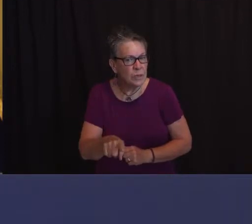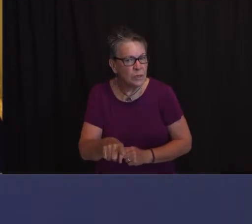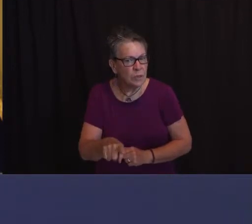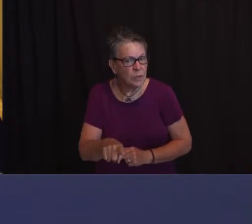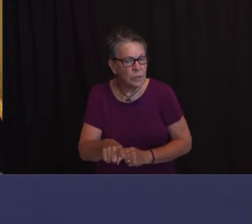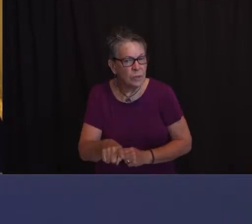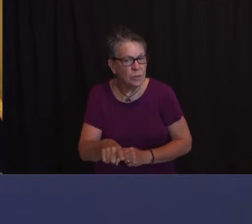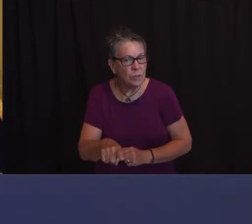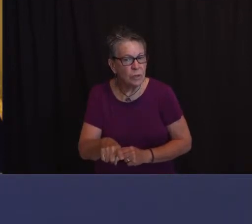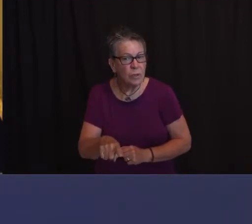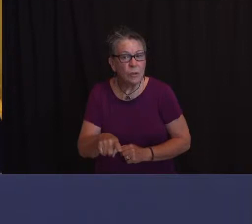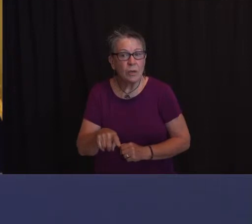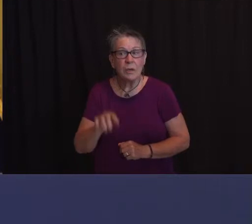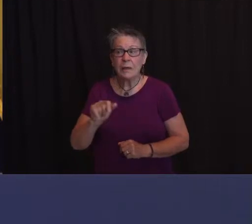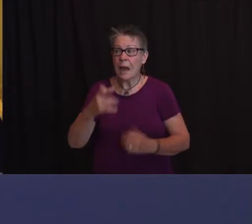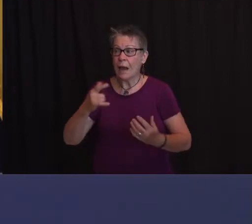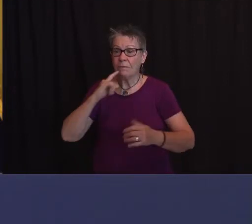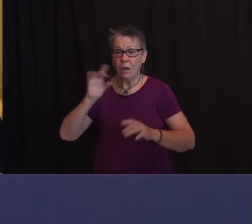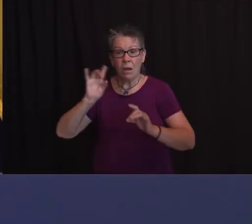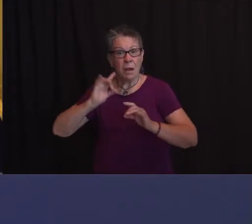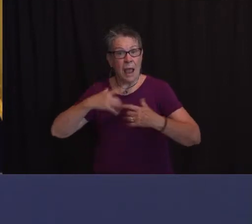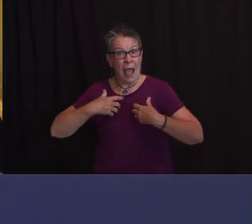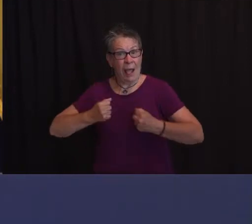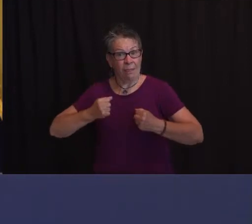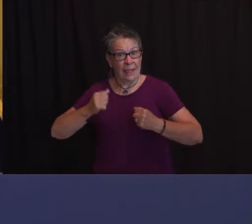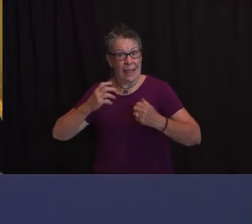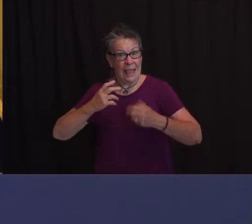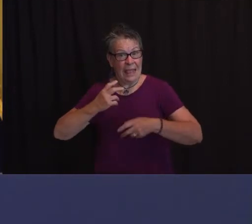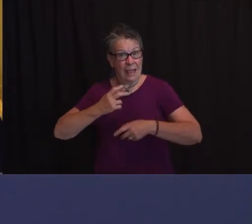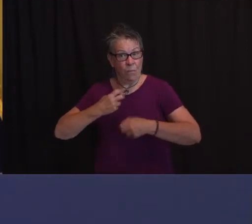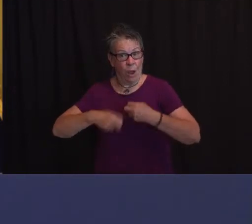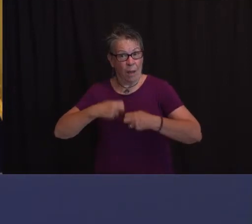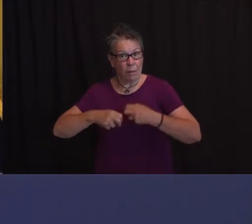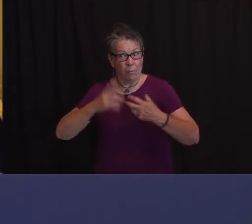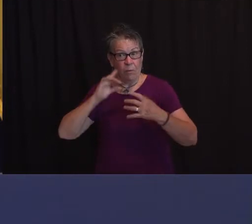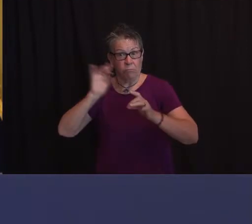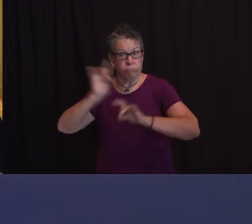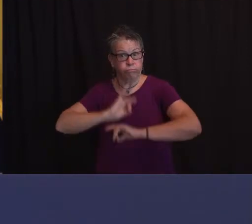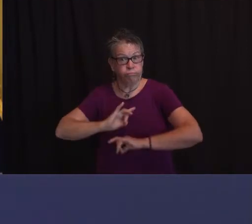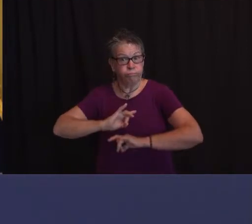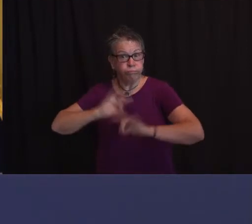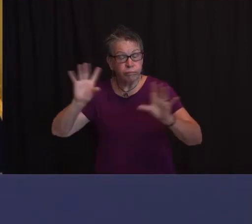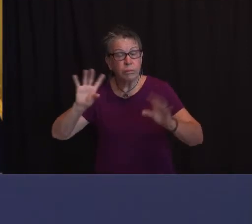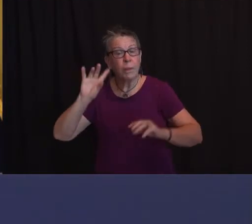that government can be a very significant force for the good. So I would just,